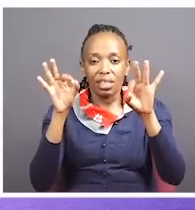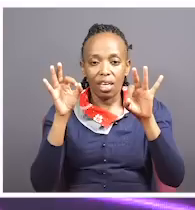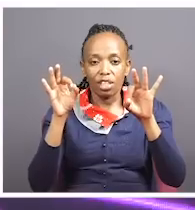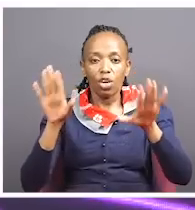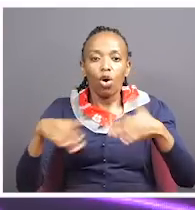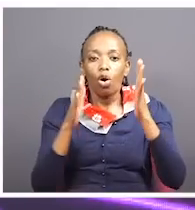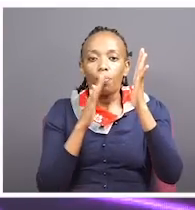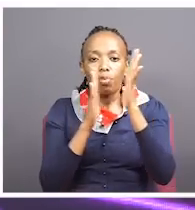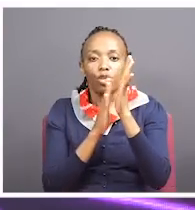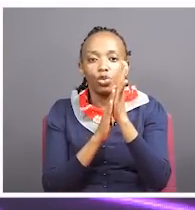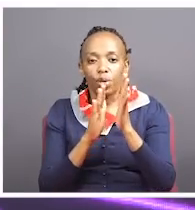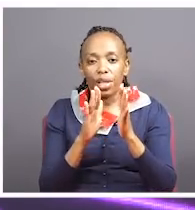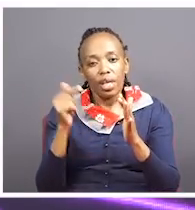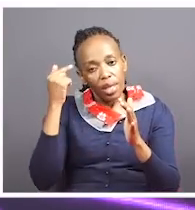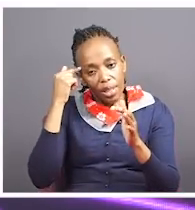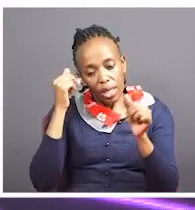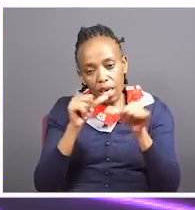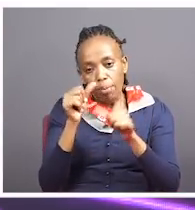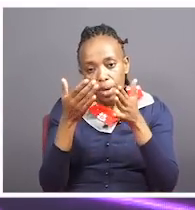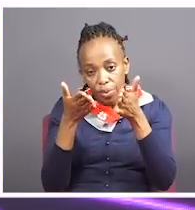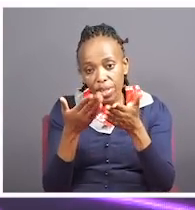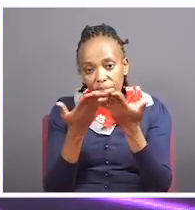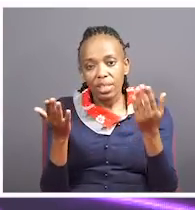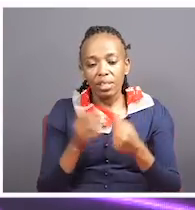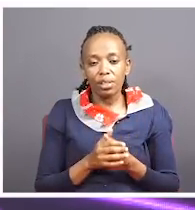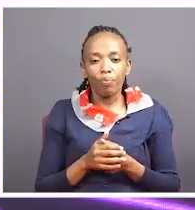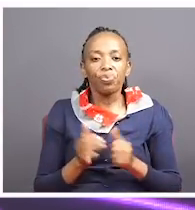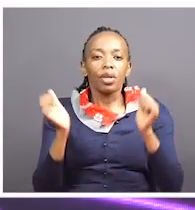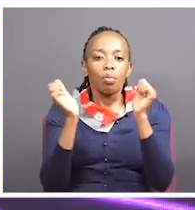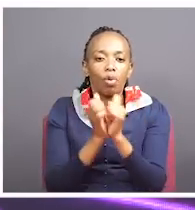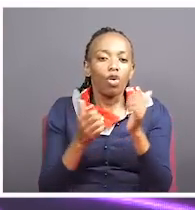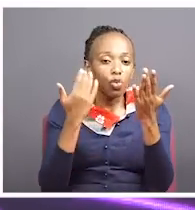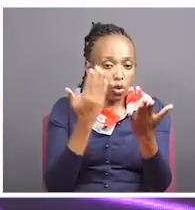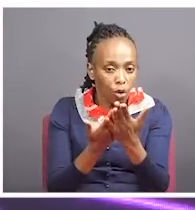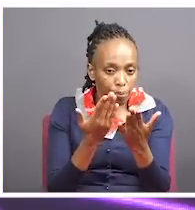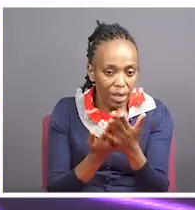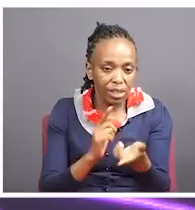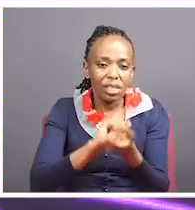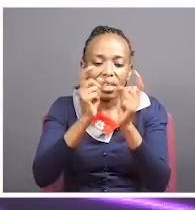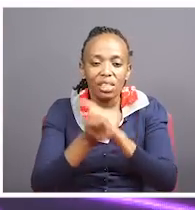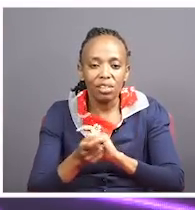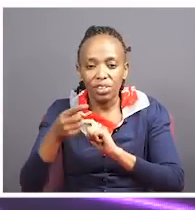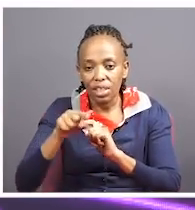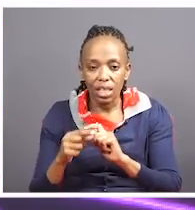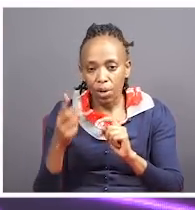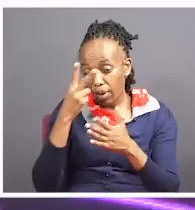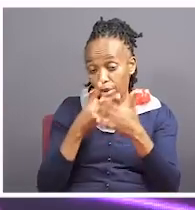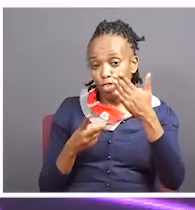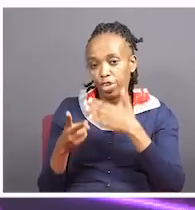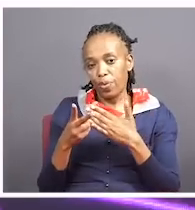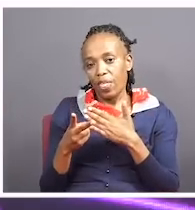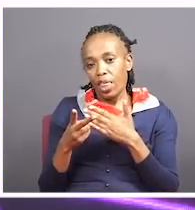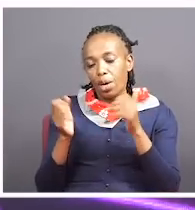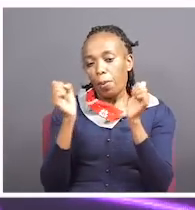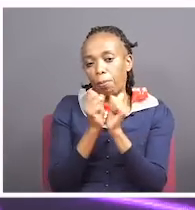excellent or praiseworthy, think about such things. Paul recommends a shift in our